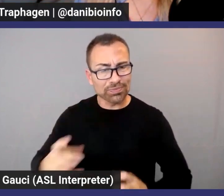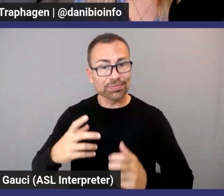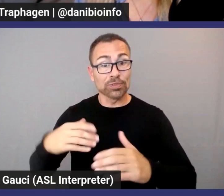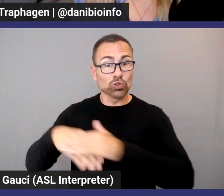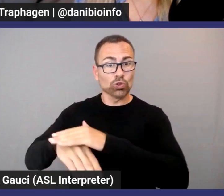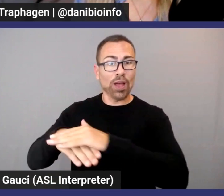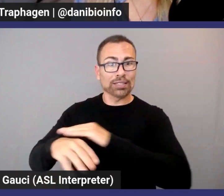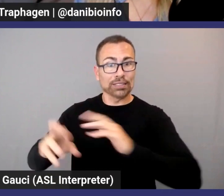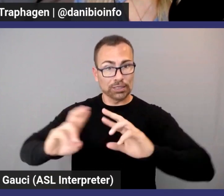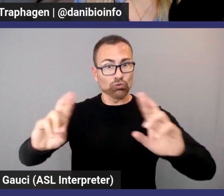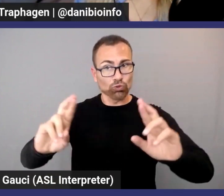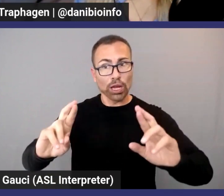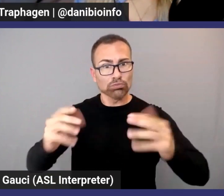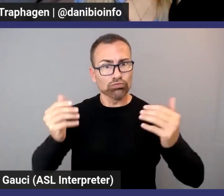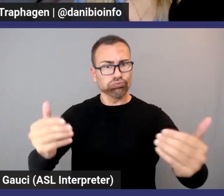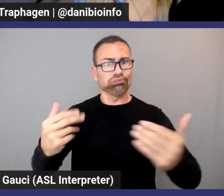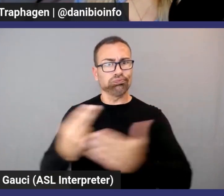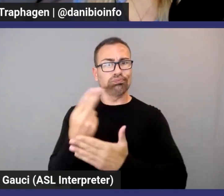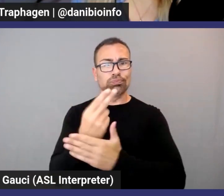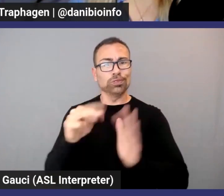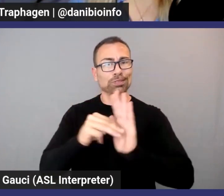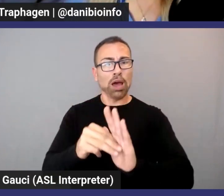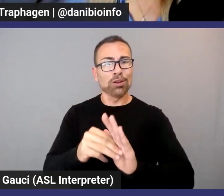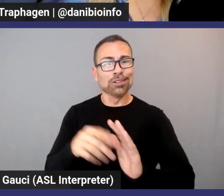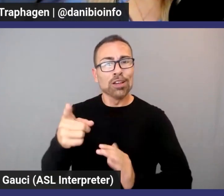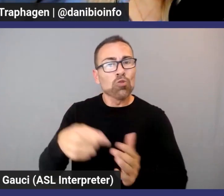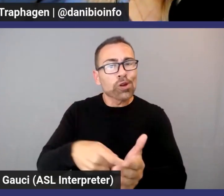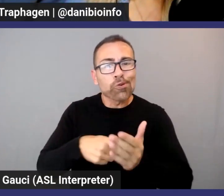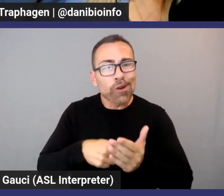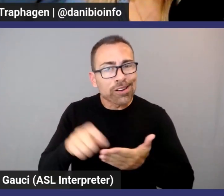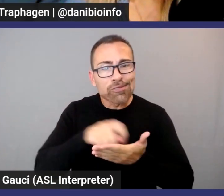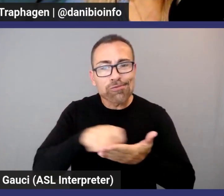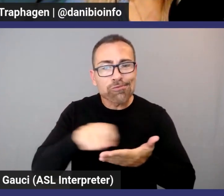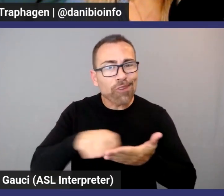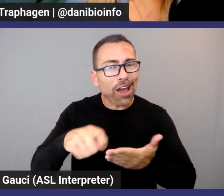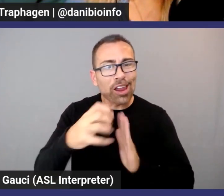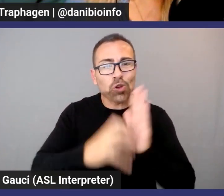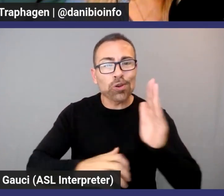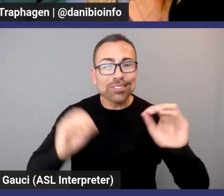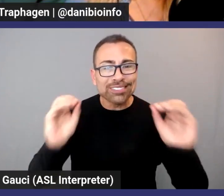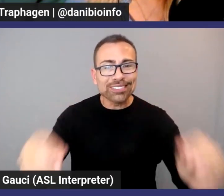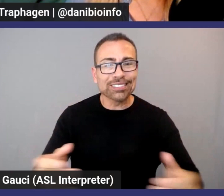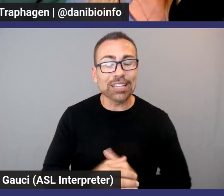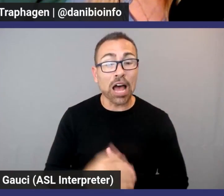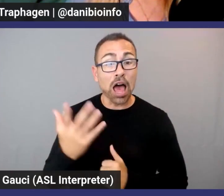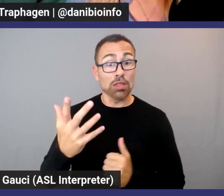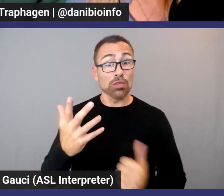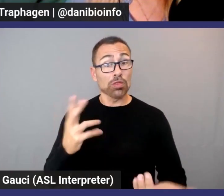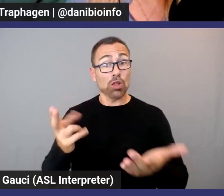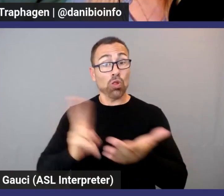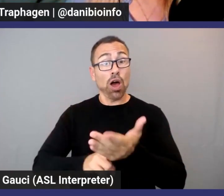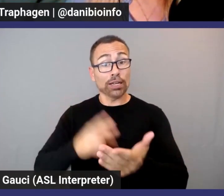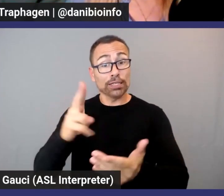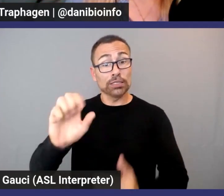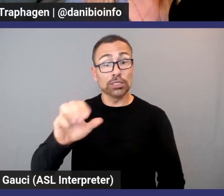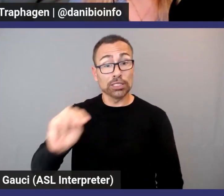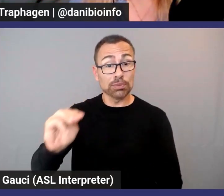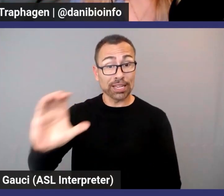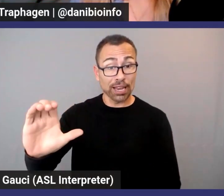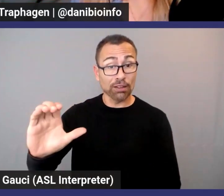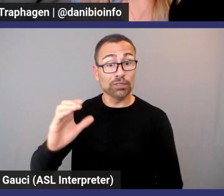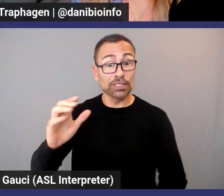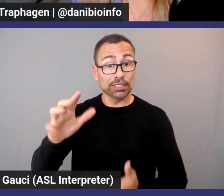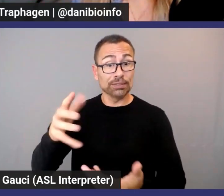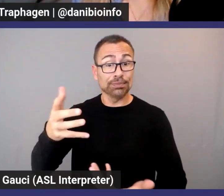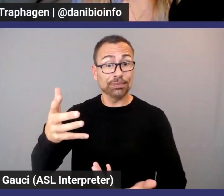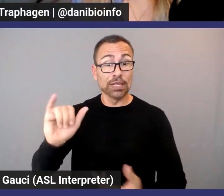ready-to-use models without writing a single line of code. They log into the SageMaker Canvas interface and they upload their data and they can